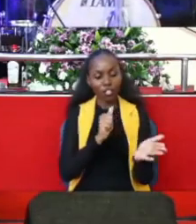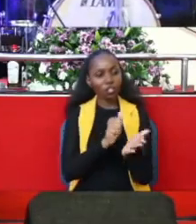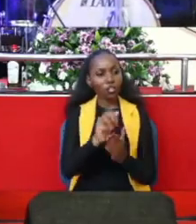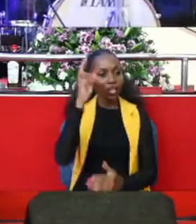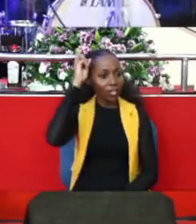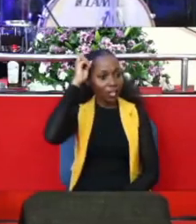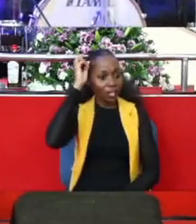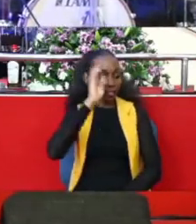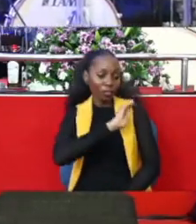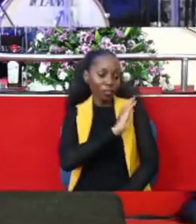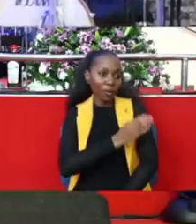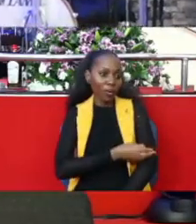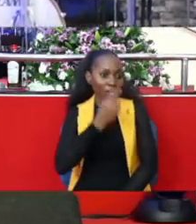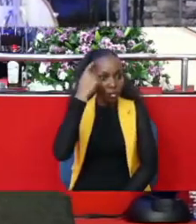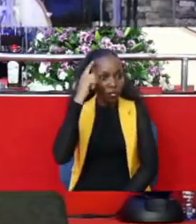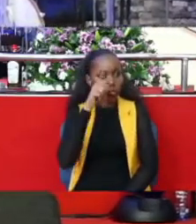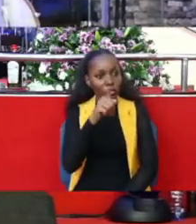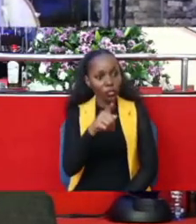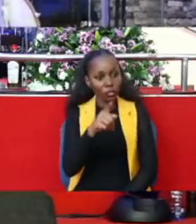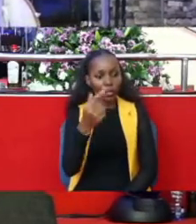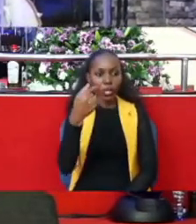you and for me.